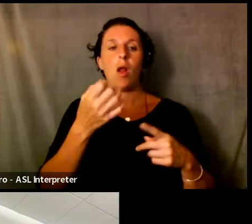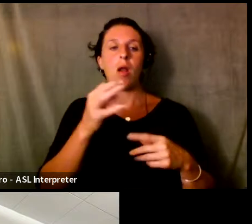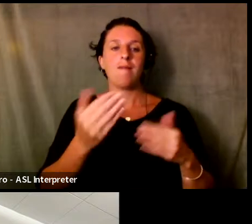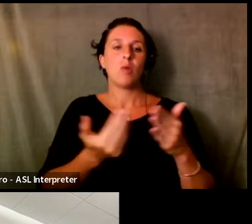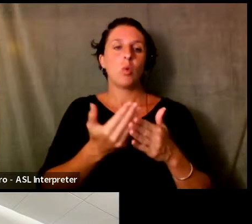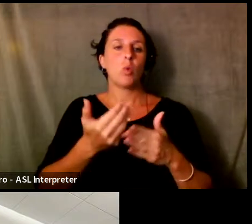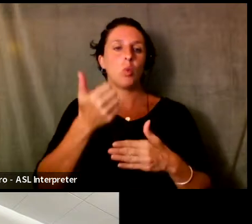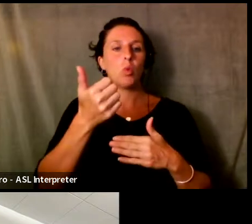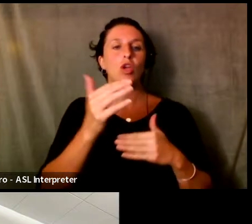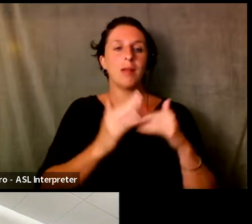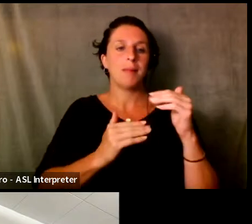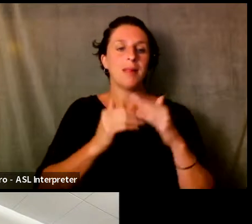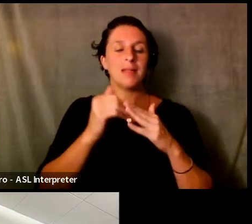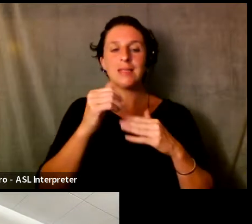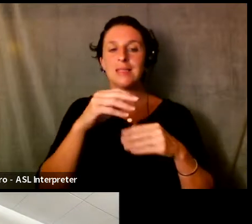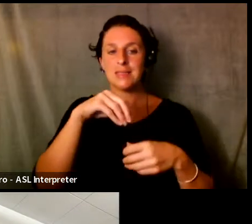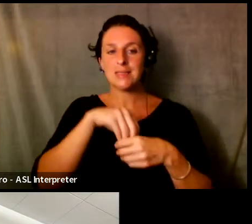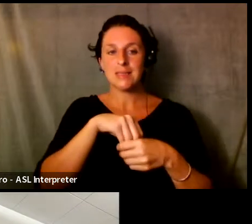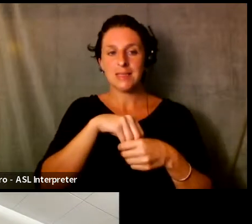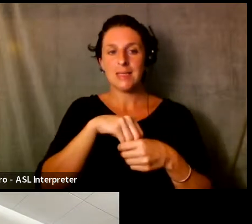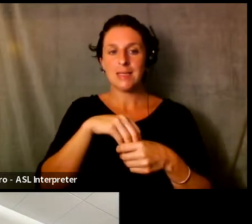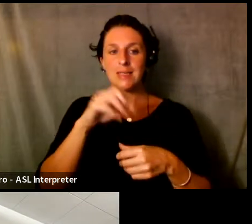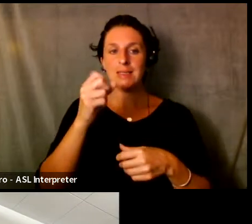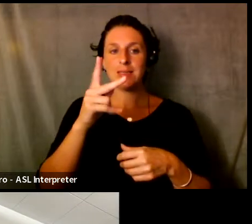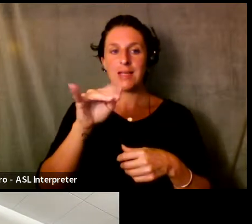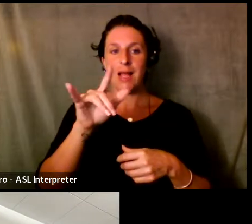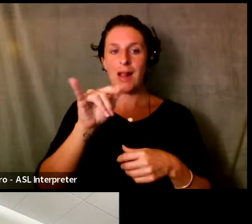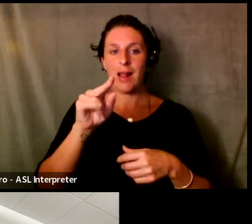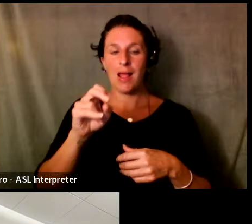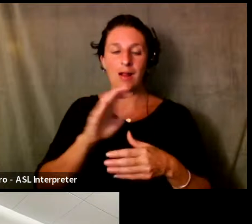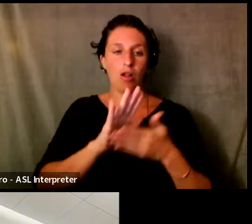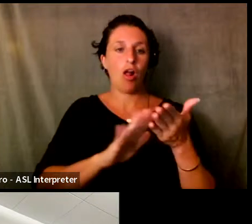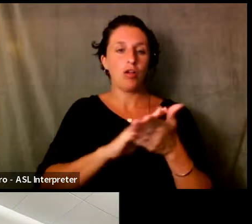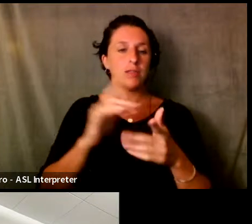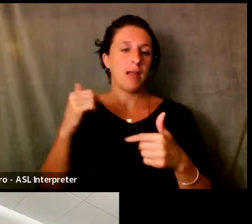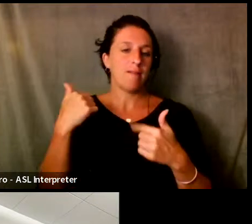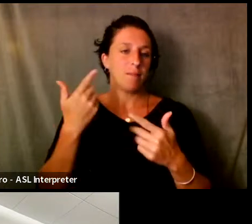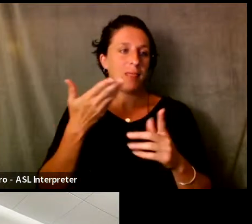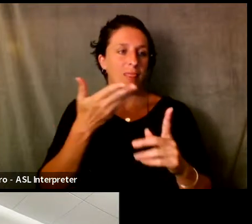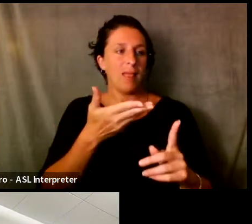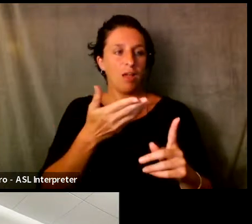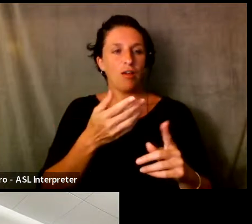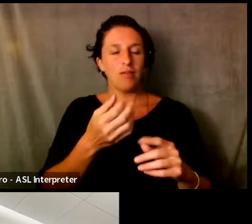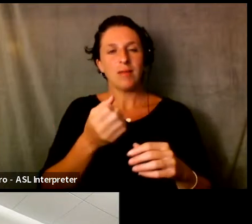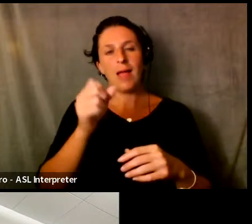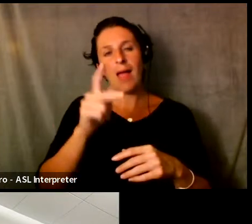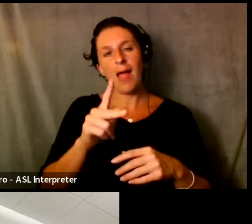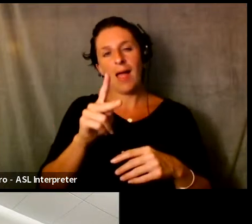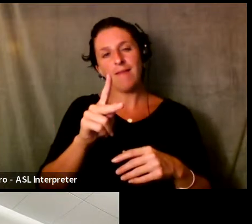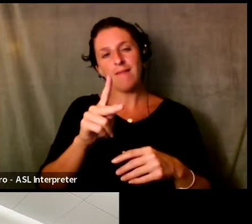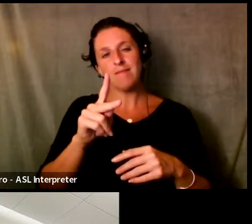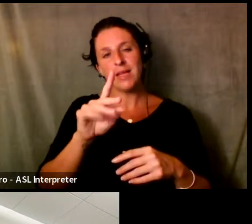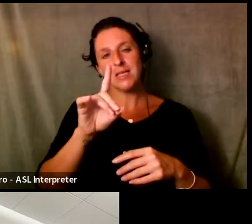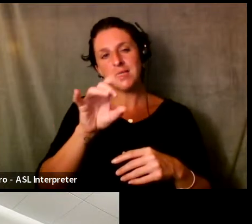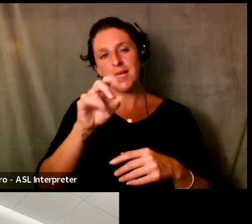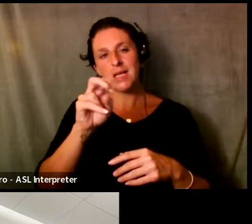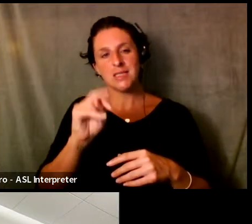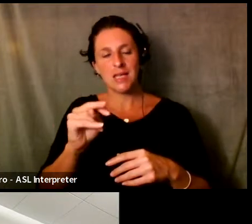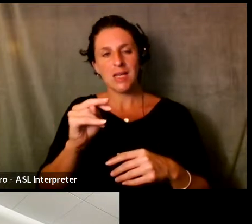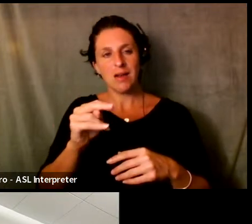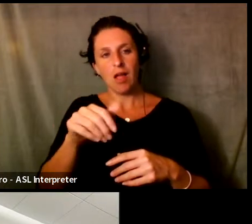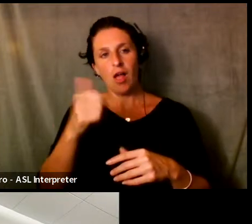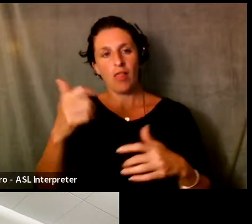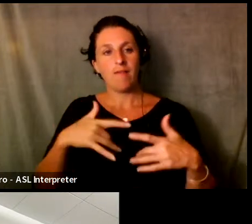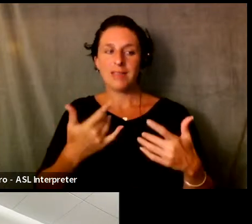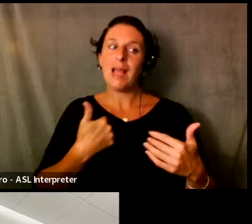buildings in Skyline College. And I've been there for about half a dozen other events. It's different food options. So hey,